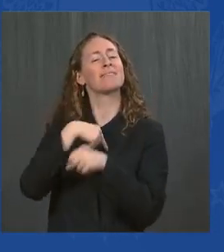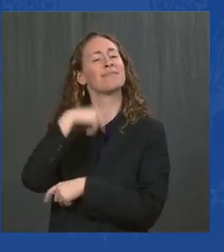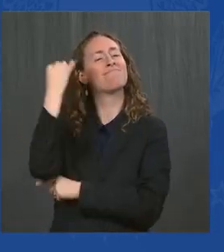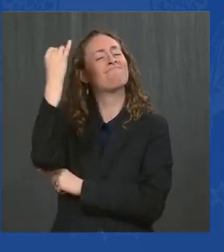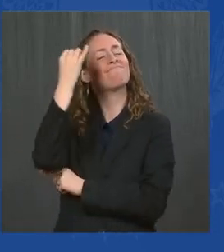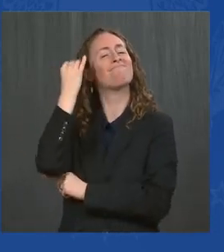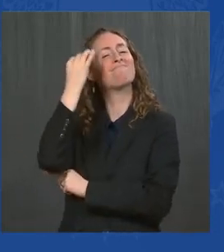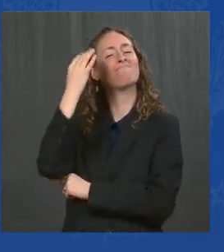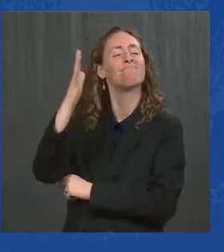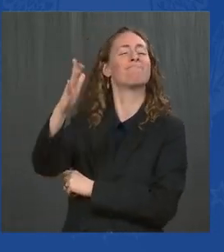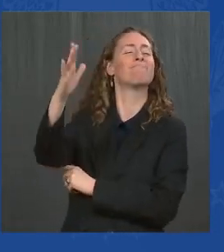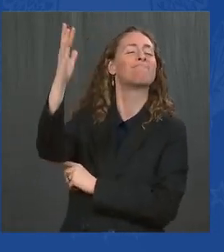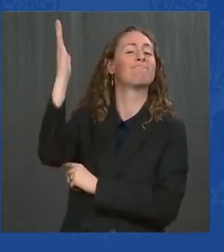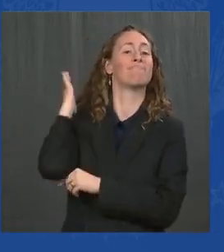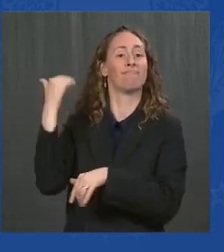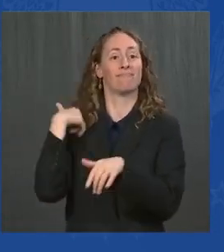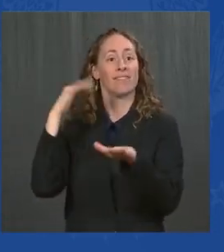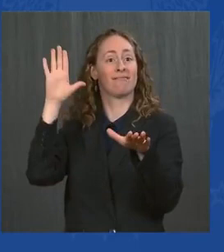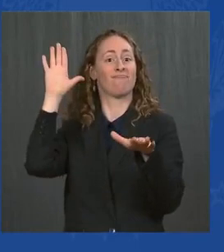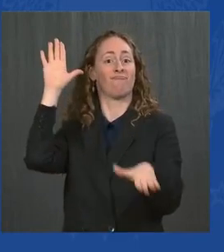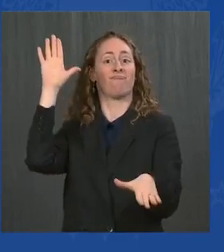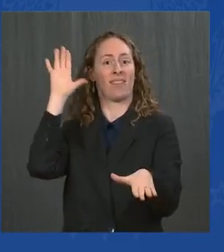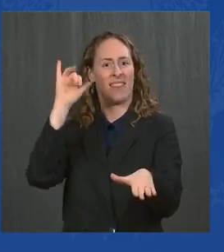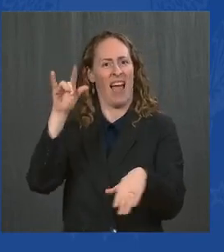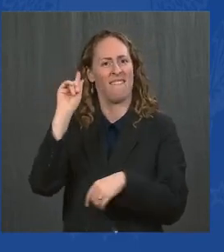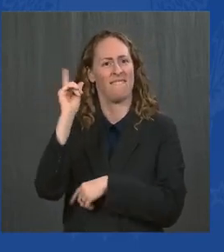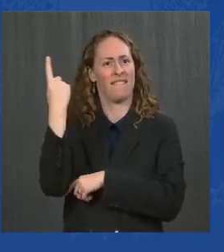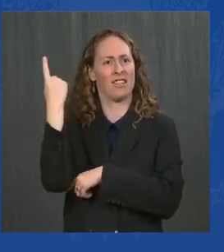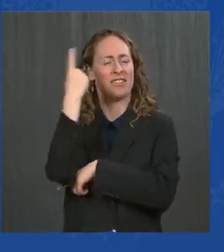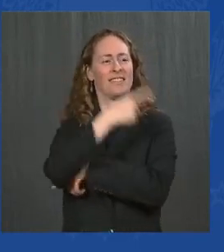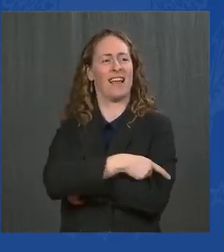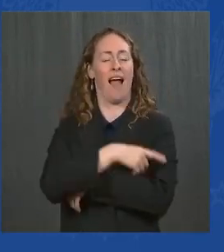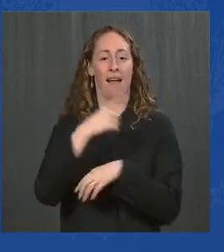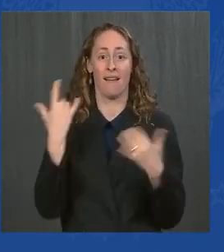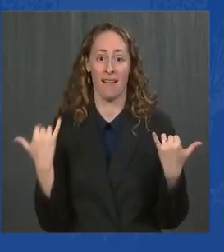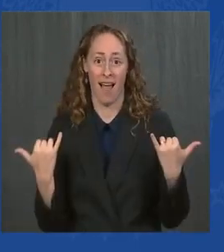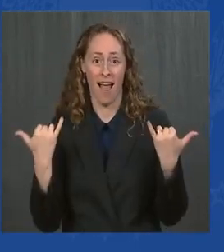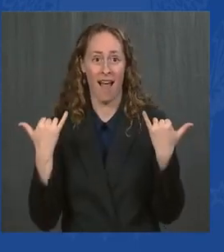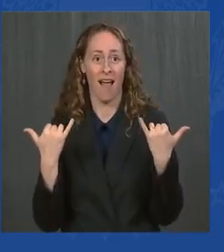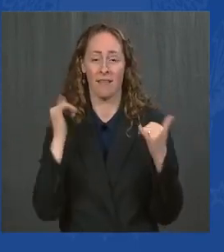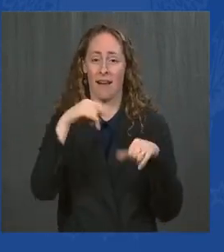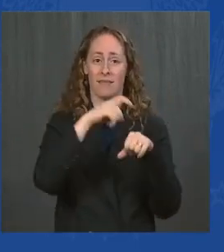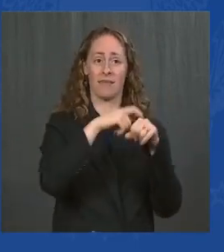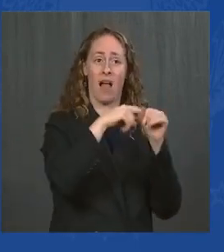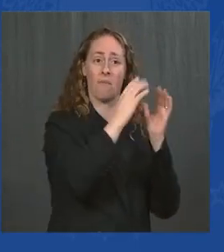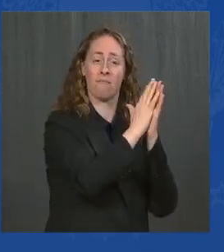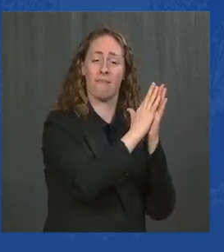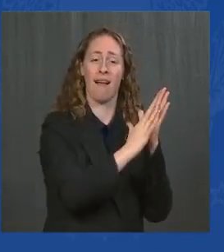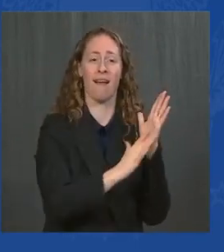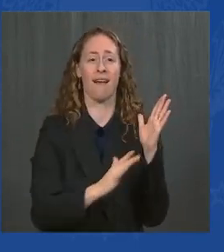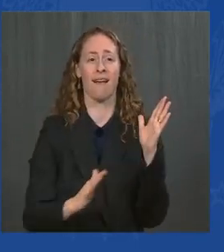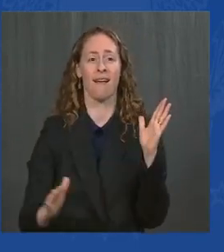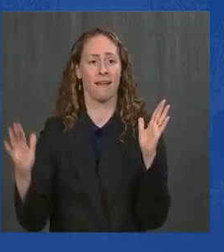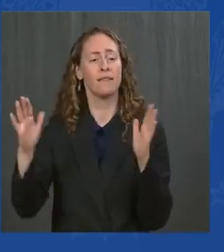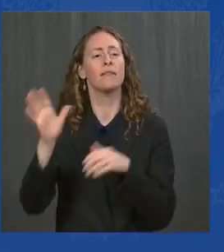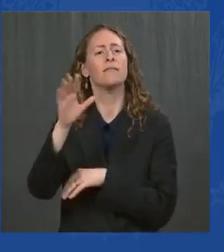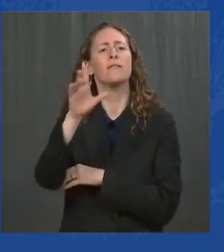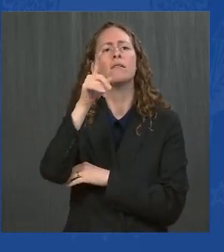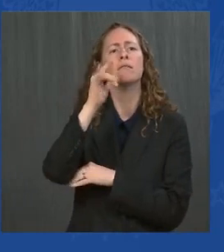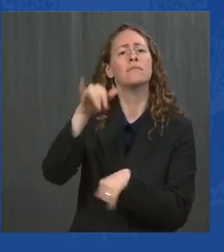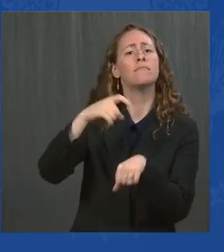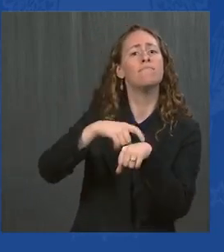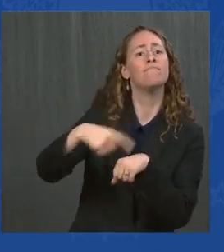and compare it to where we are today. The number of people filing new claims for unemployment each week is down